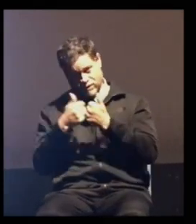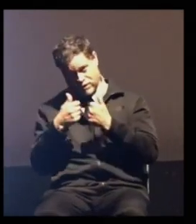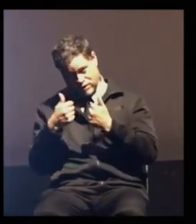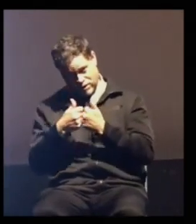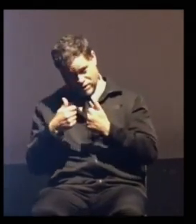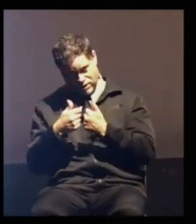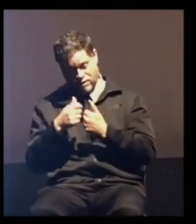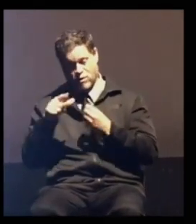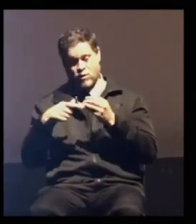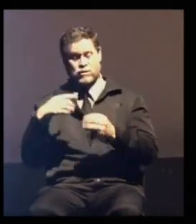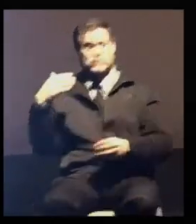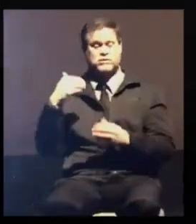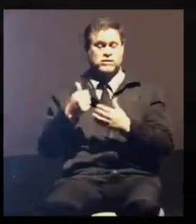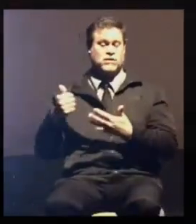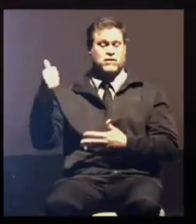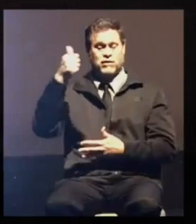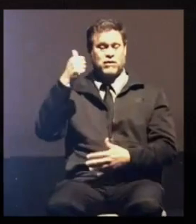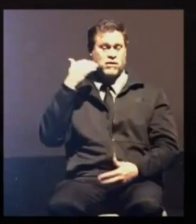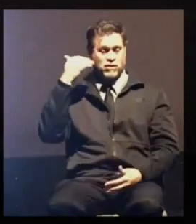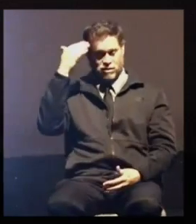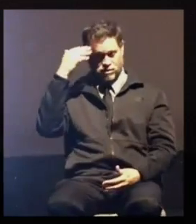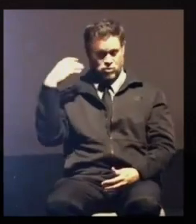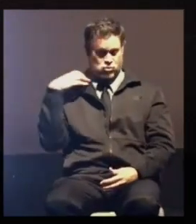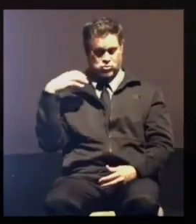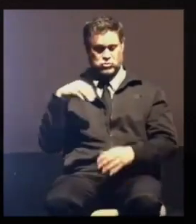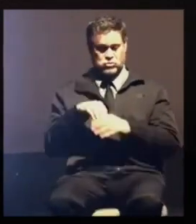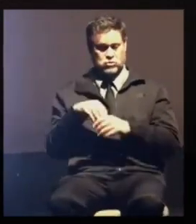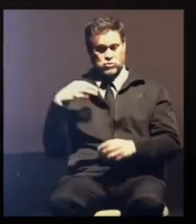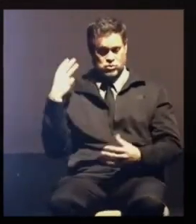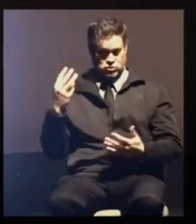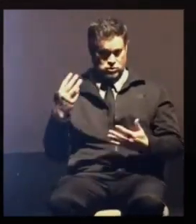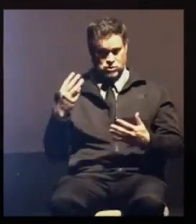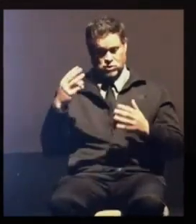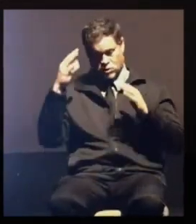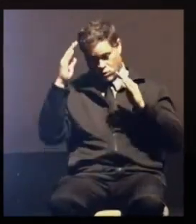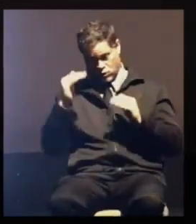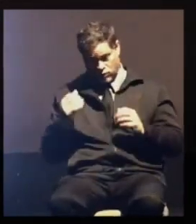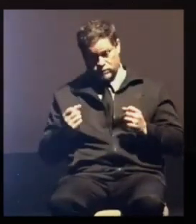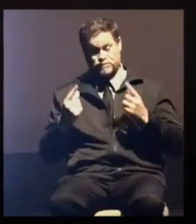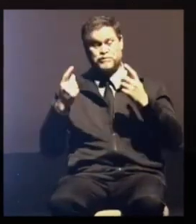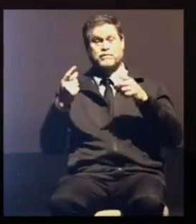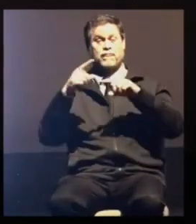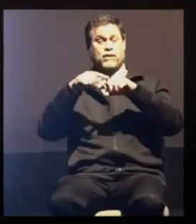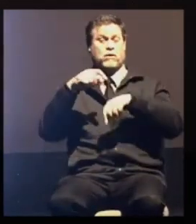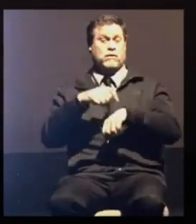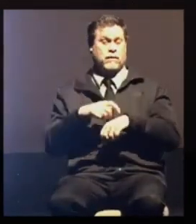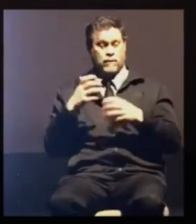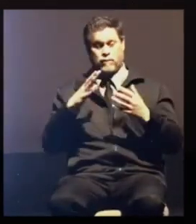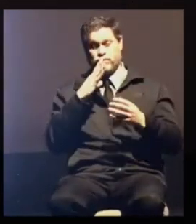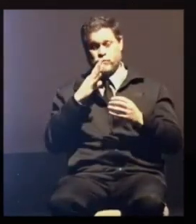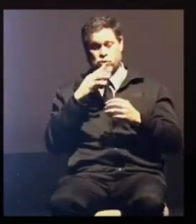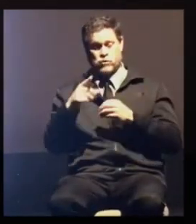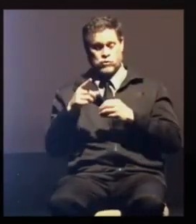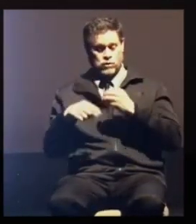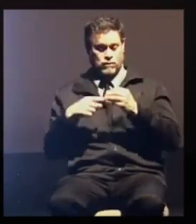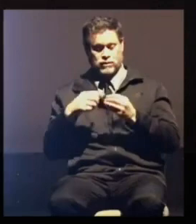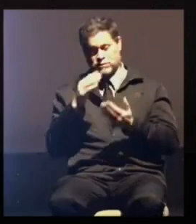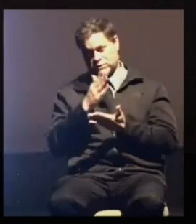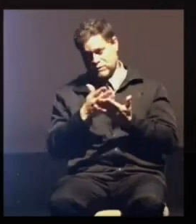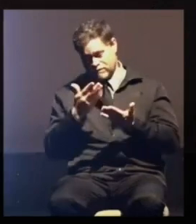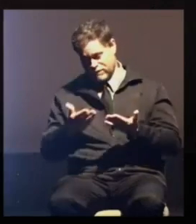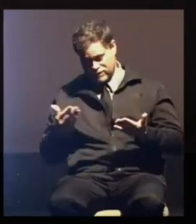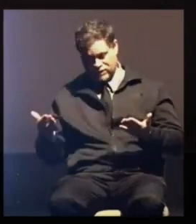This is when I was the head coach in Washington. And, you know, I hope we can spend a little extra time. I want to talk to you about some things.